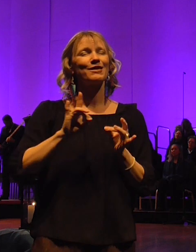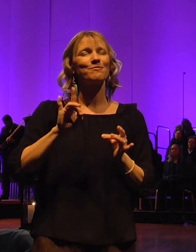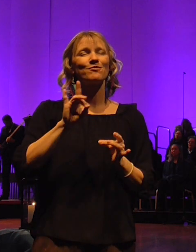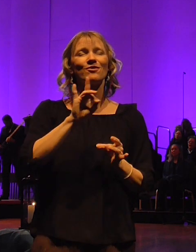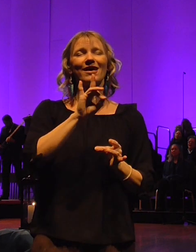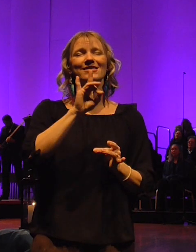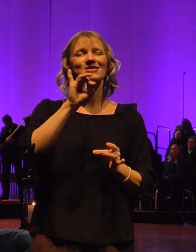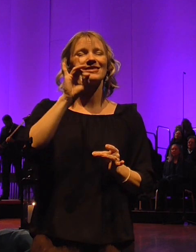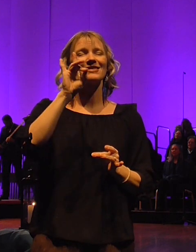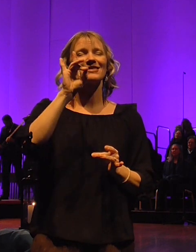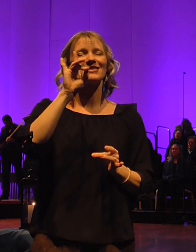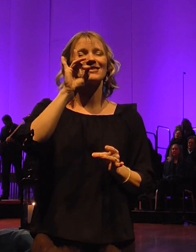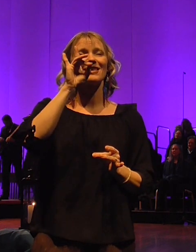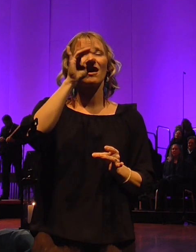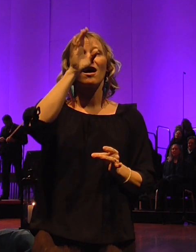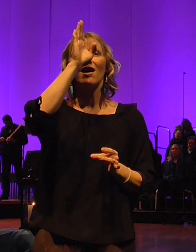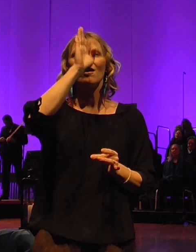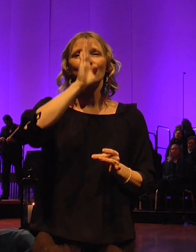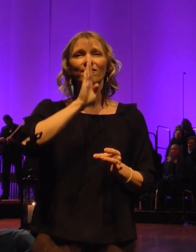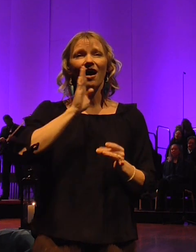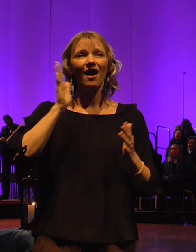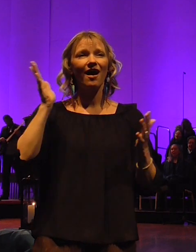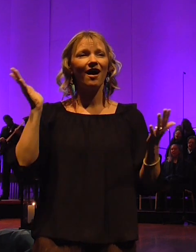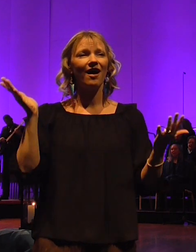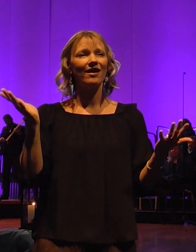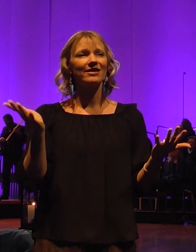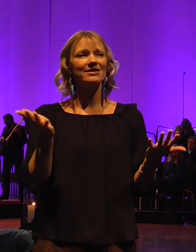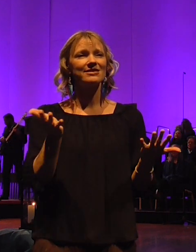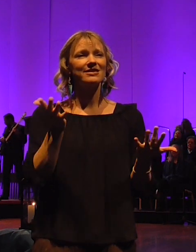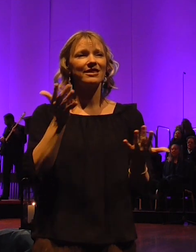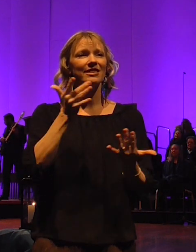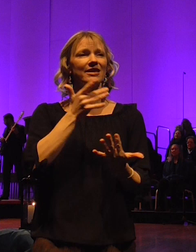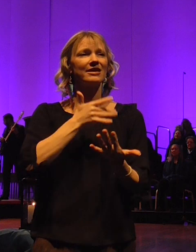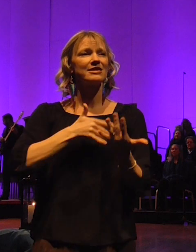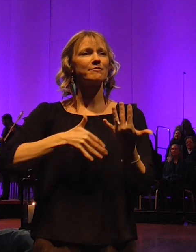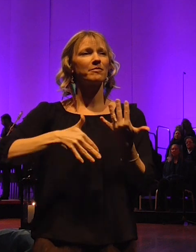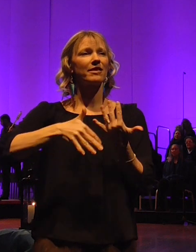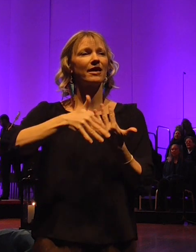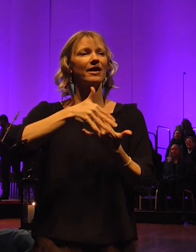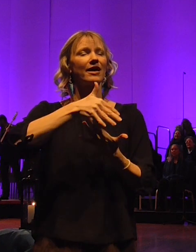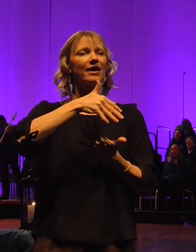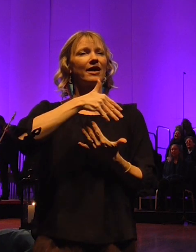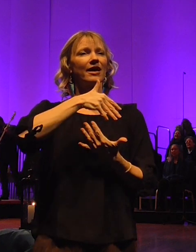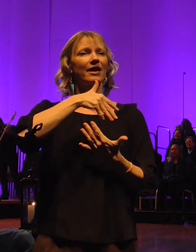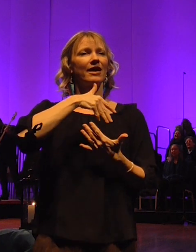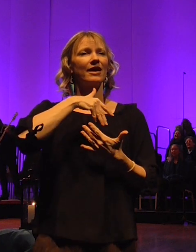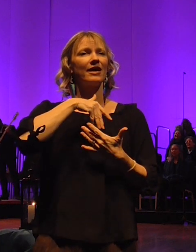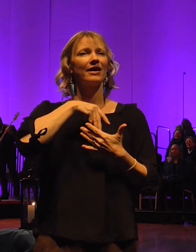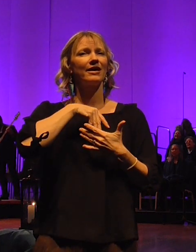Surely the presence of God is in this place.